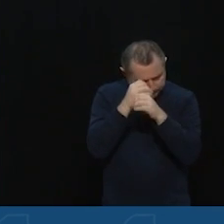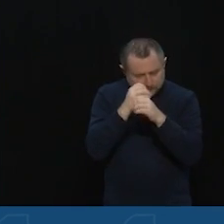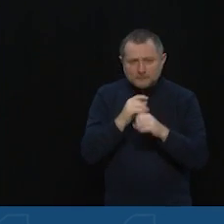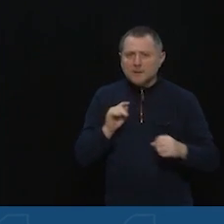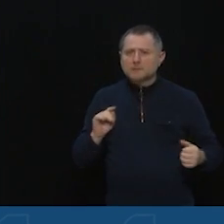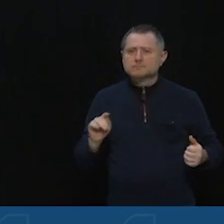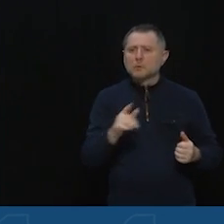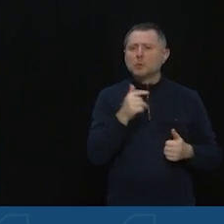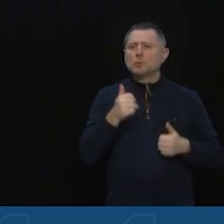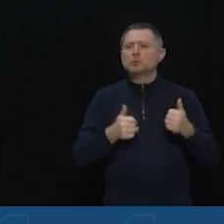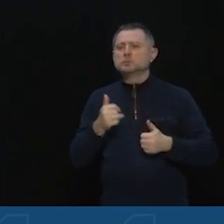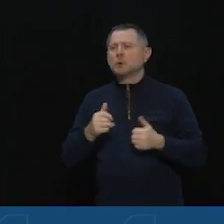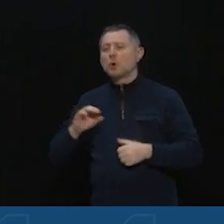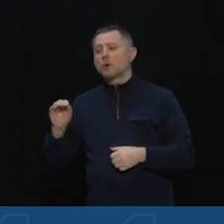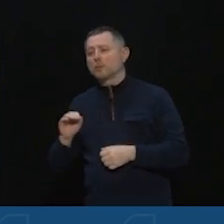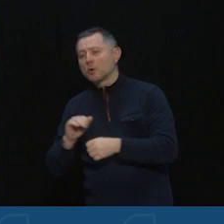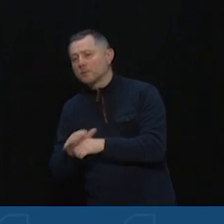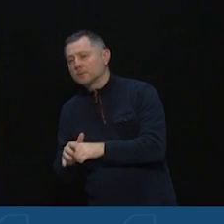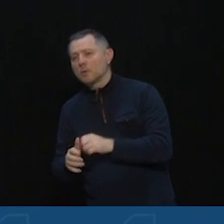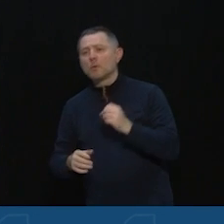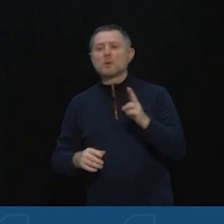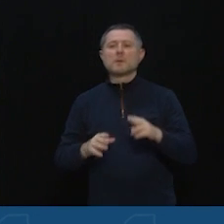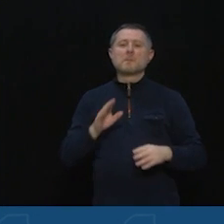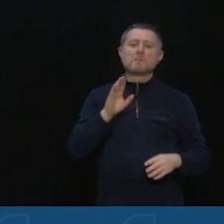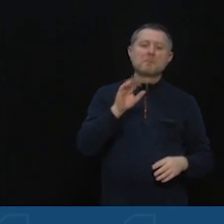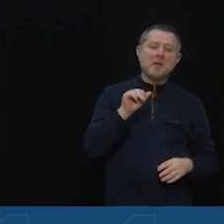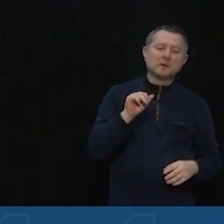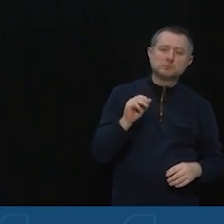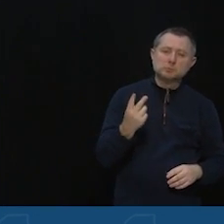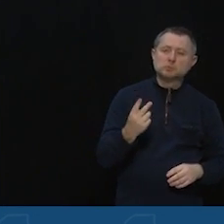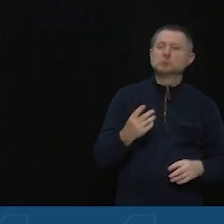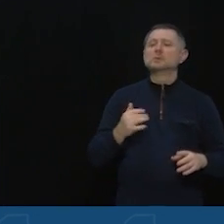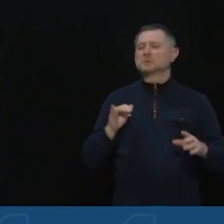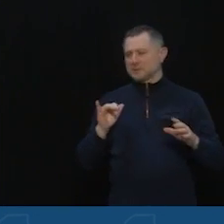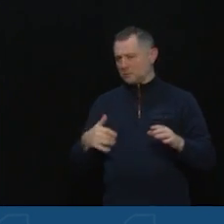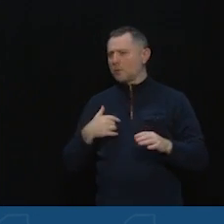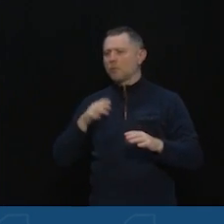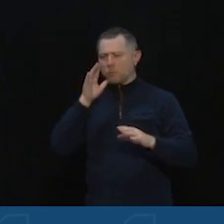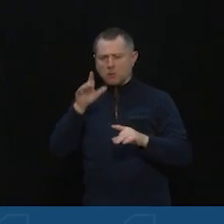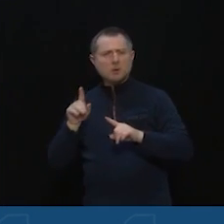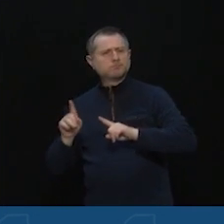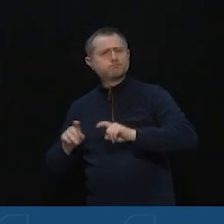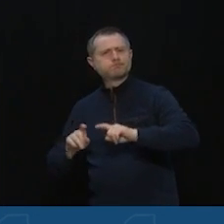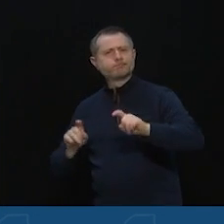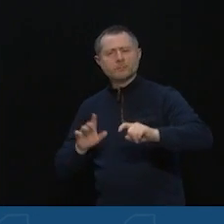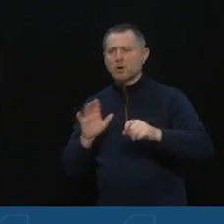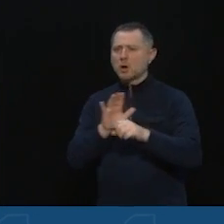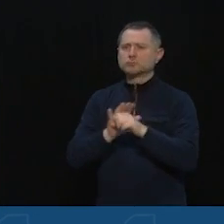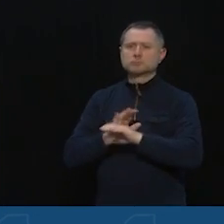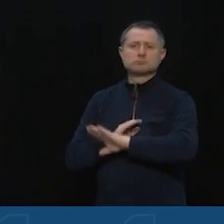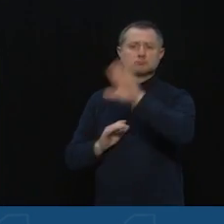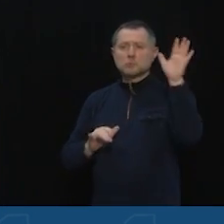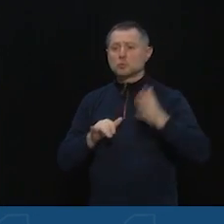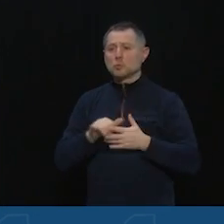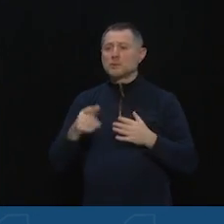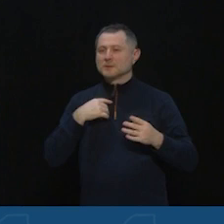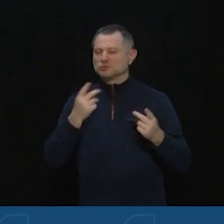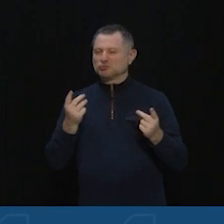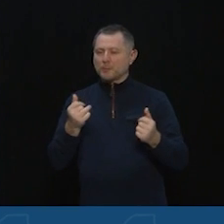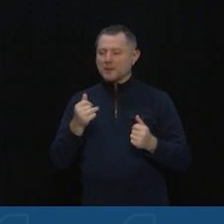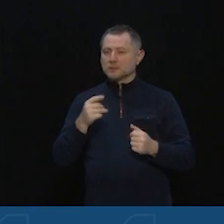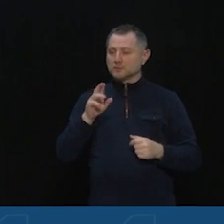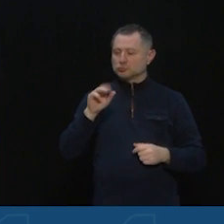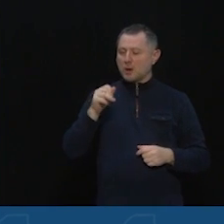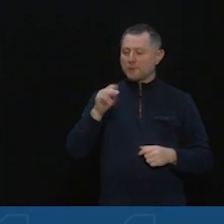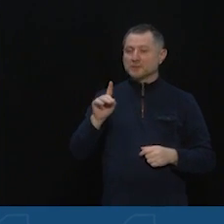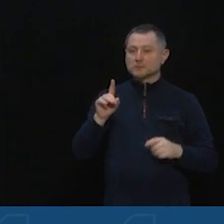testing. It will also use high-speed sequencing methods to facilitate the rapid identification of variants and